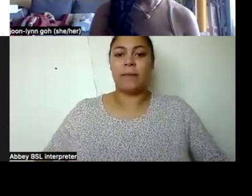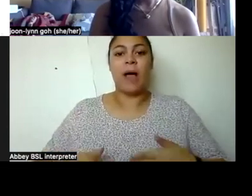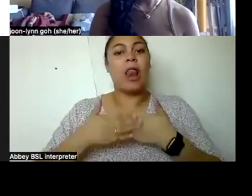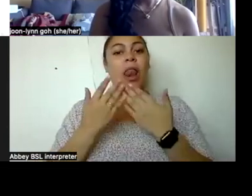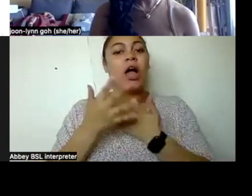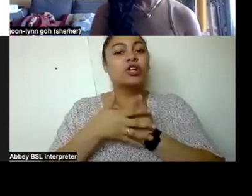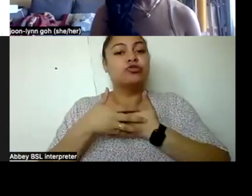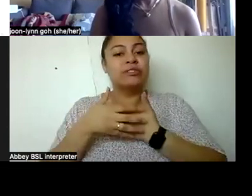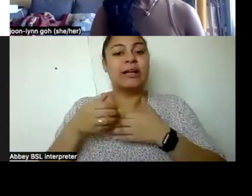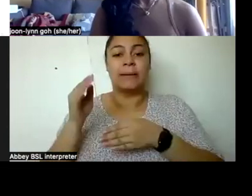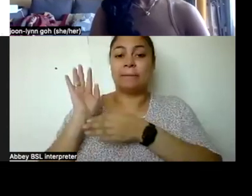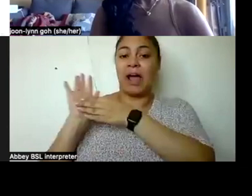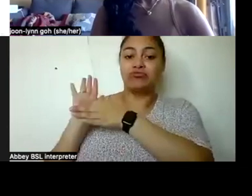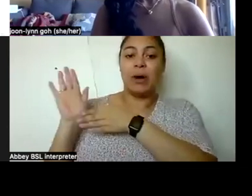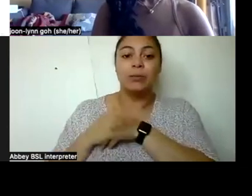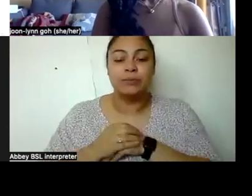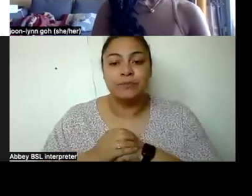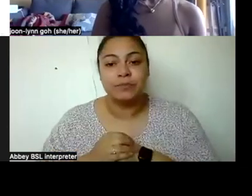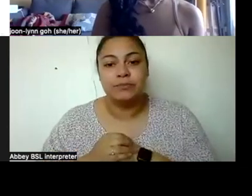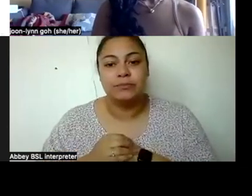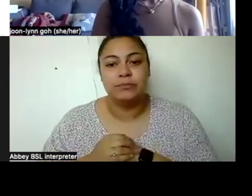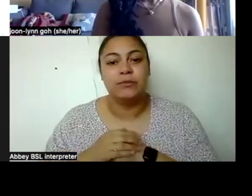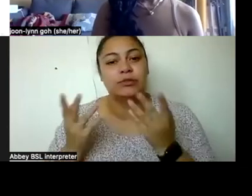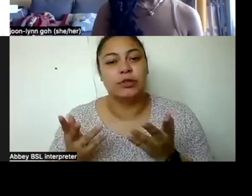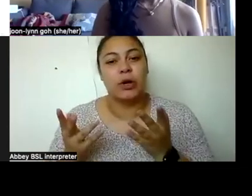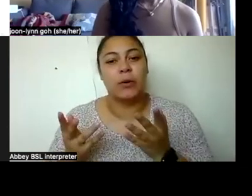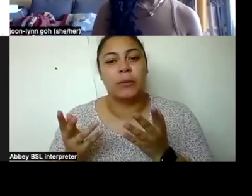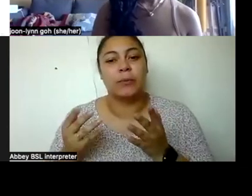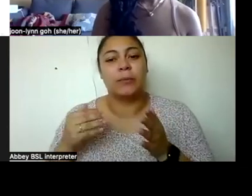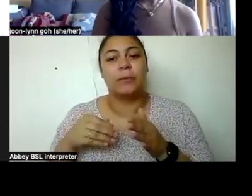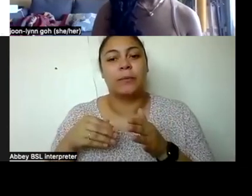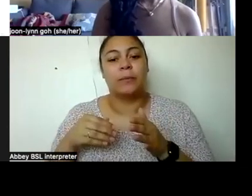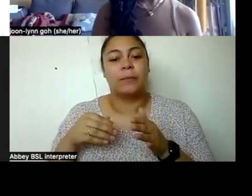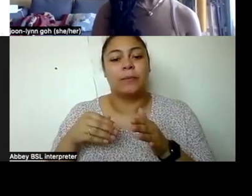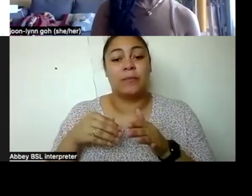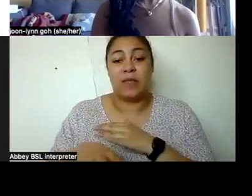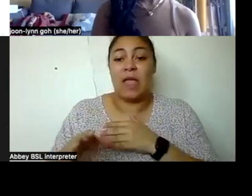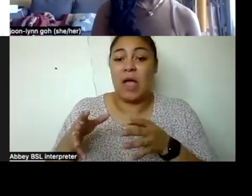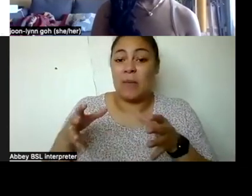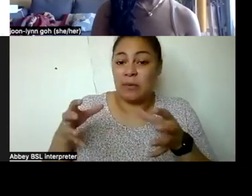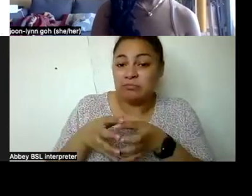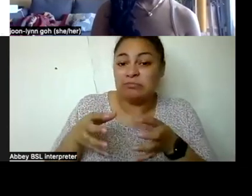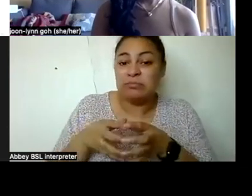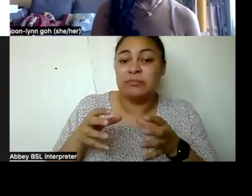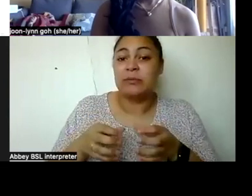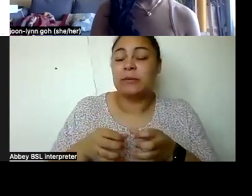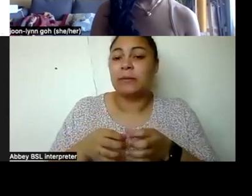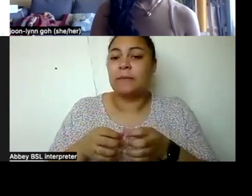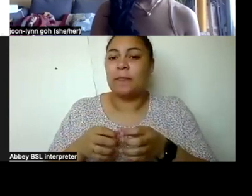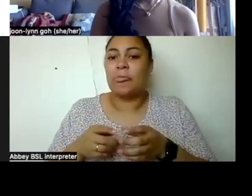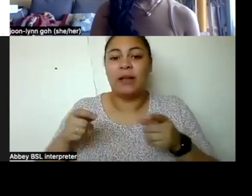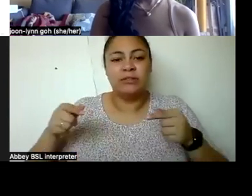green background. So Incarts and our sort of remit within the sector is to champion